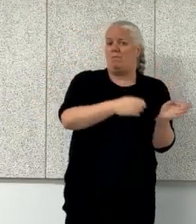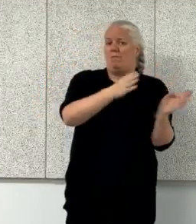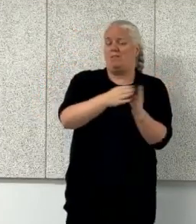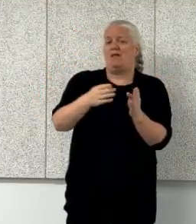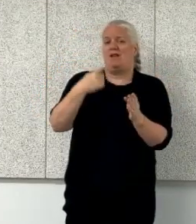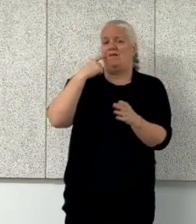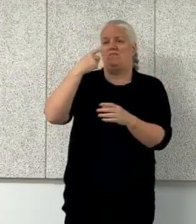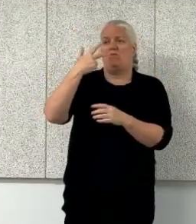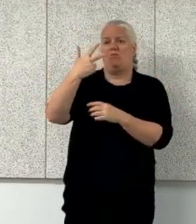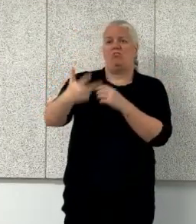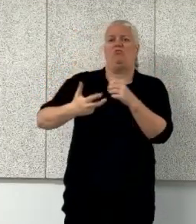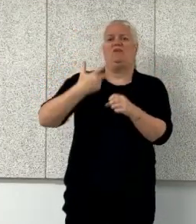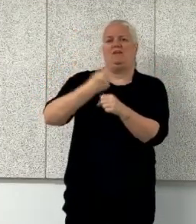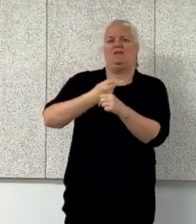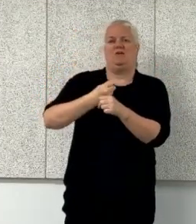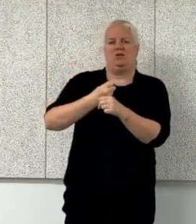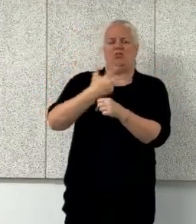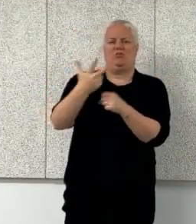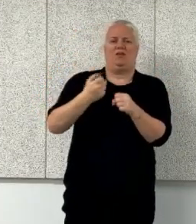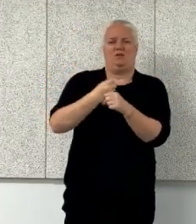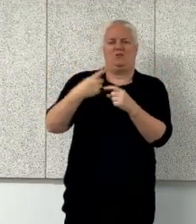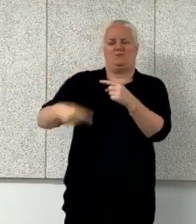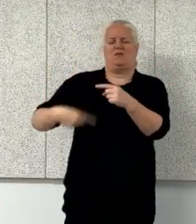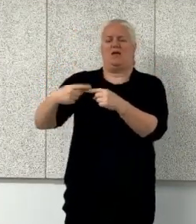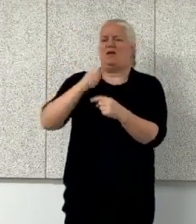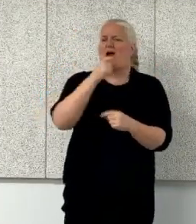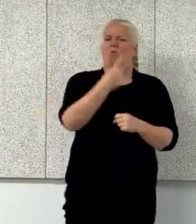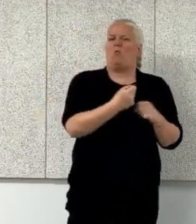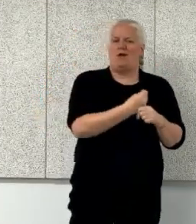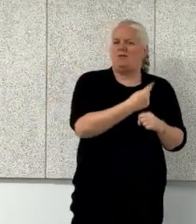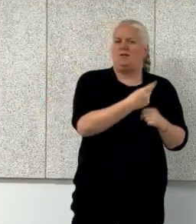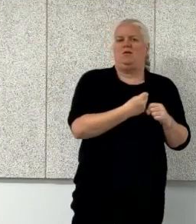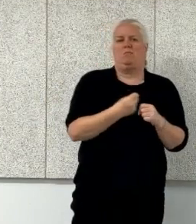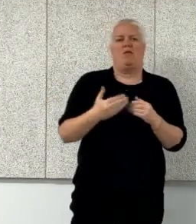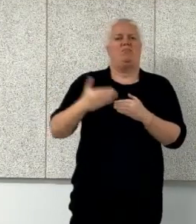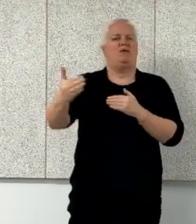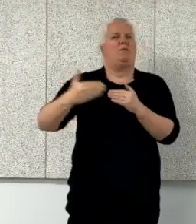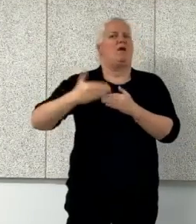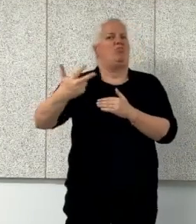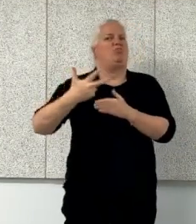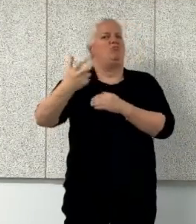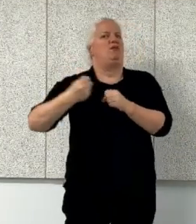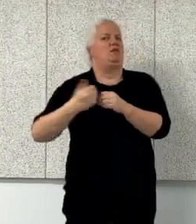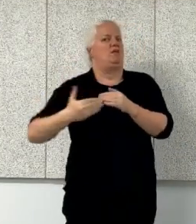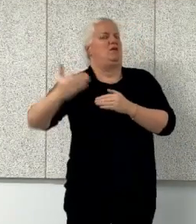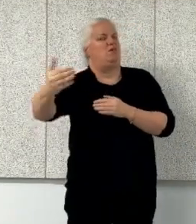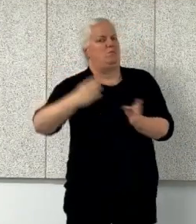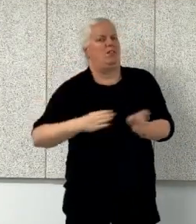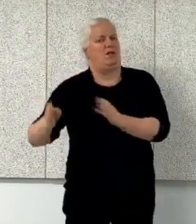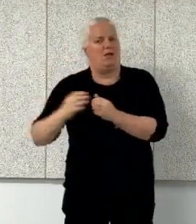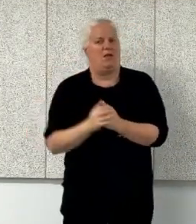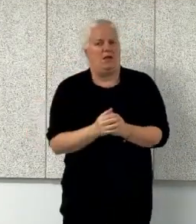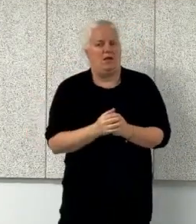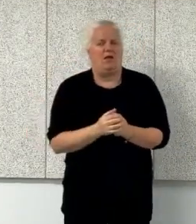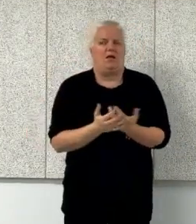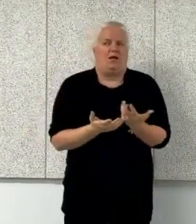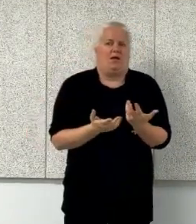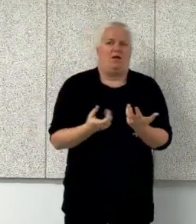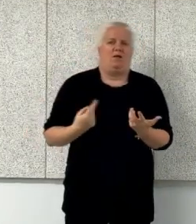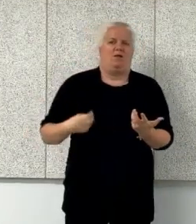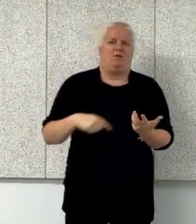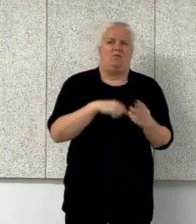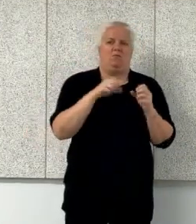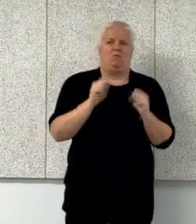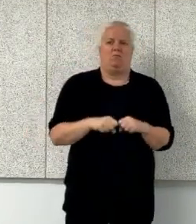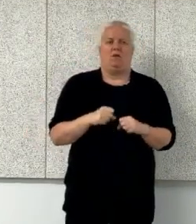3-year cycles, not just one, right? Whether or not this one season is sort of like above or below the line is less important than whether we're making a case for the